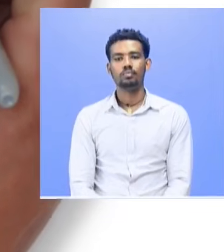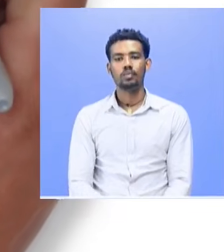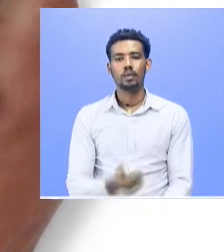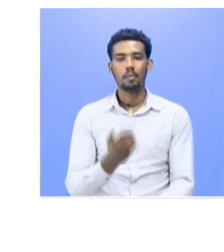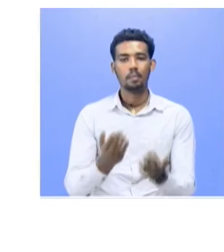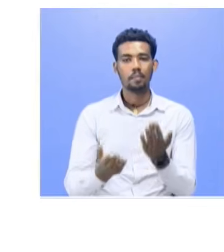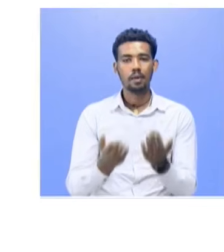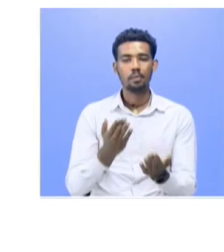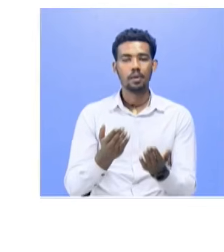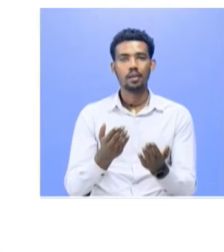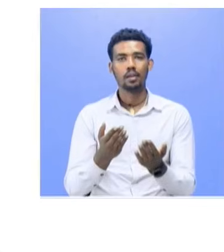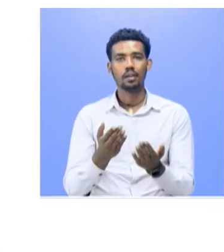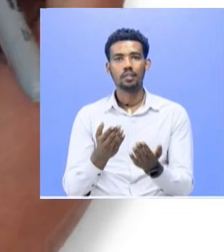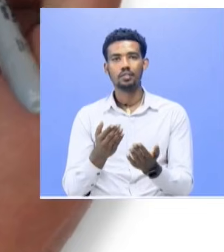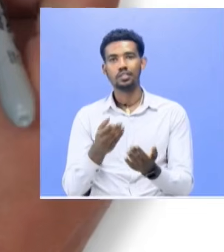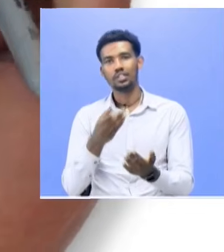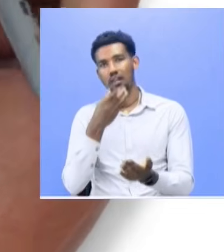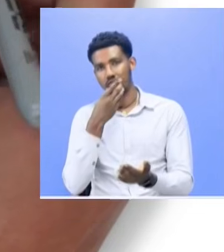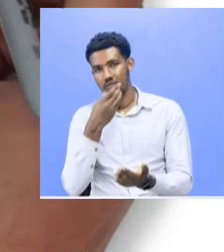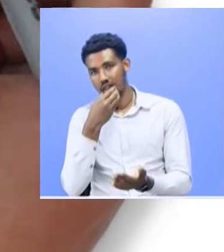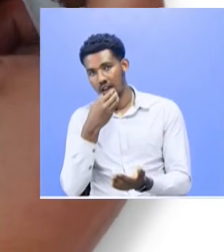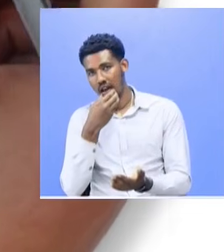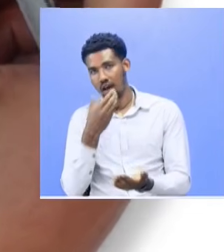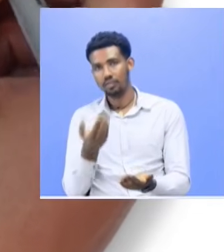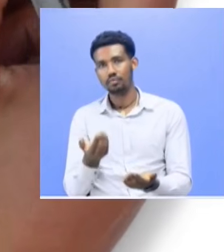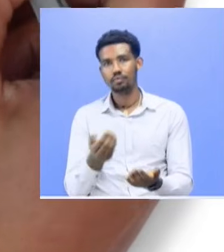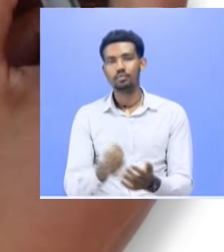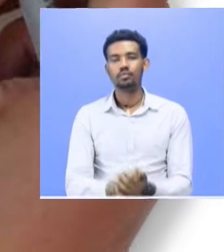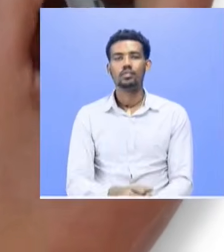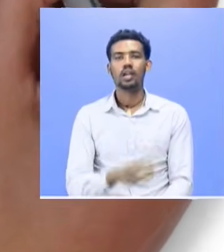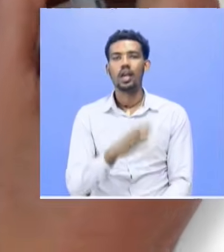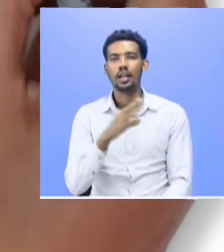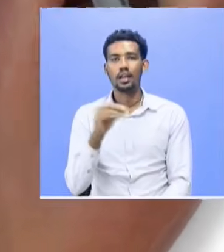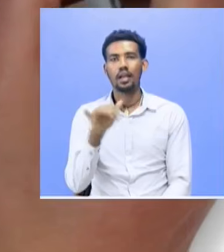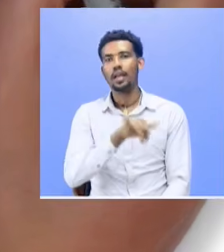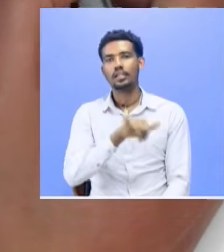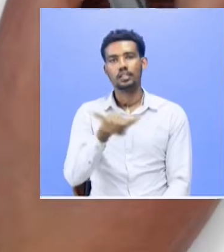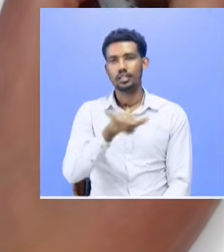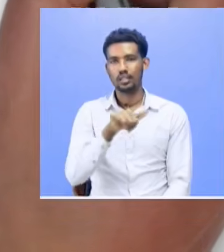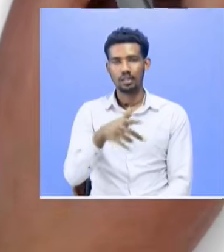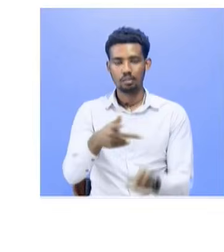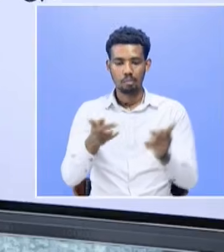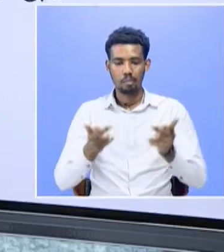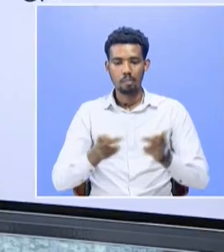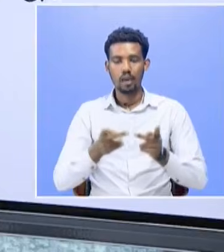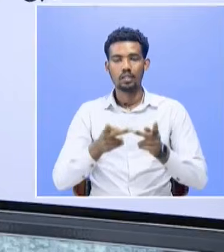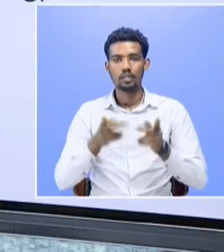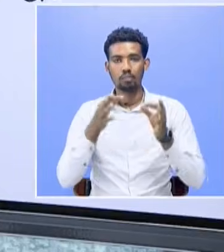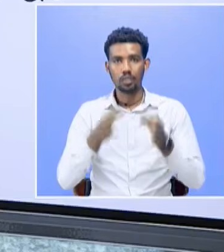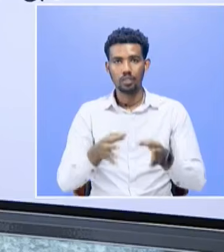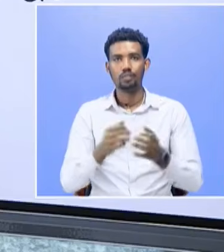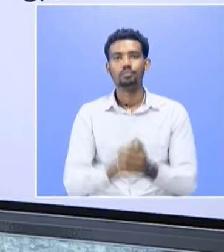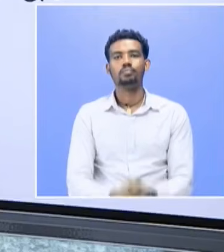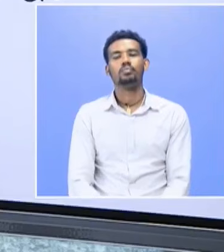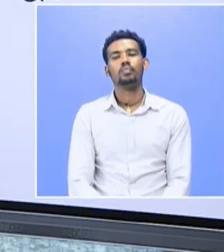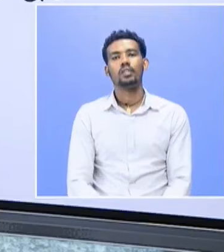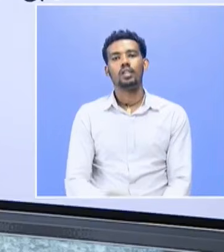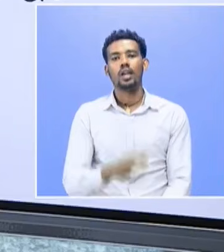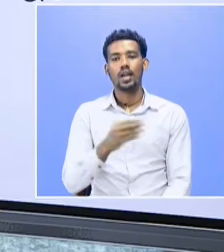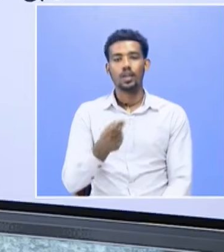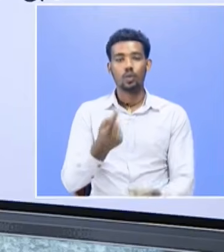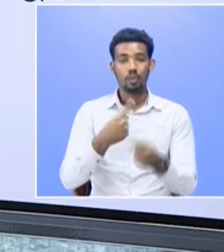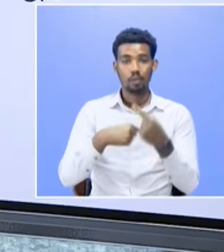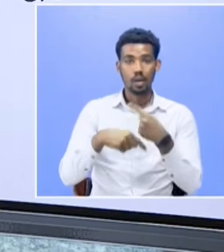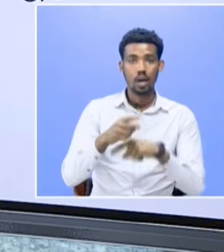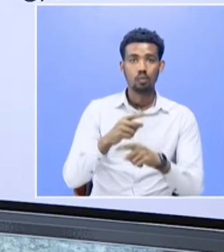maybe cafeteria, cafe, like, and etc. And also, when we come to time, we